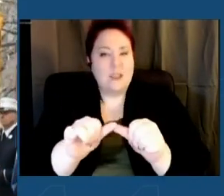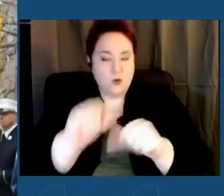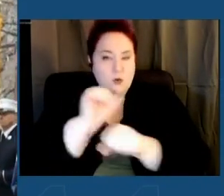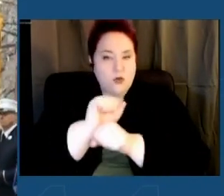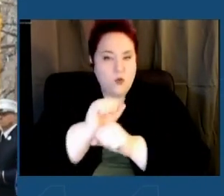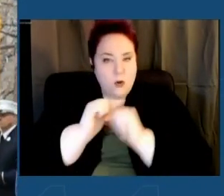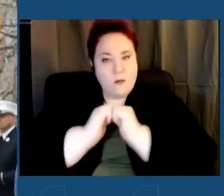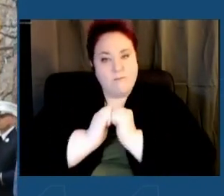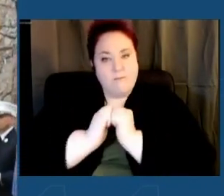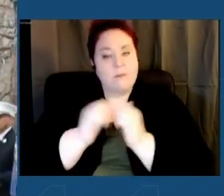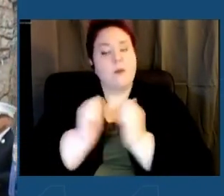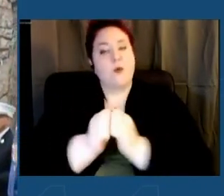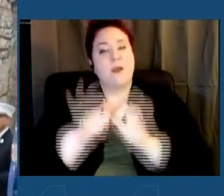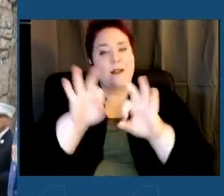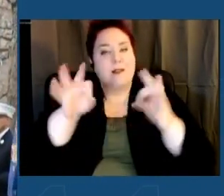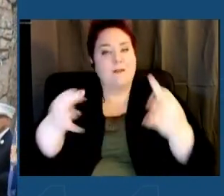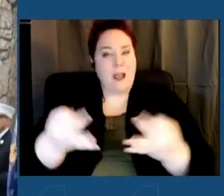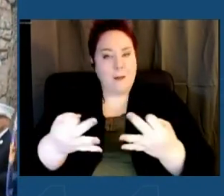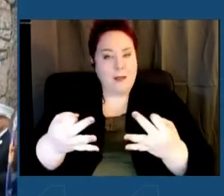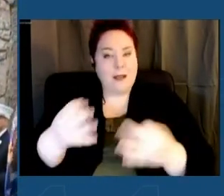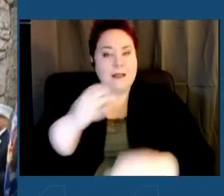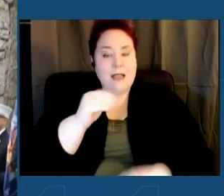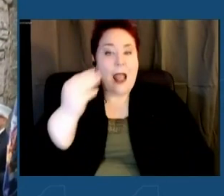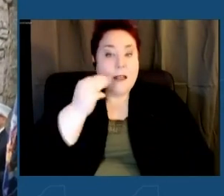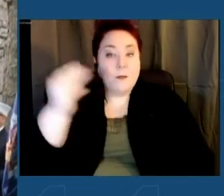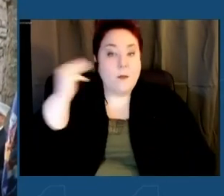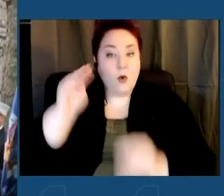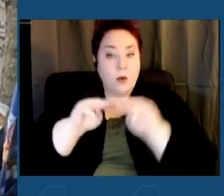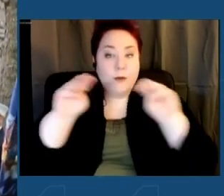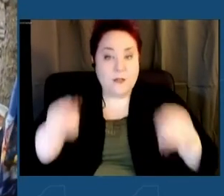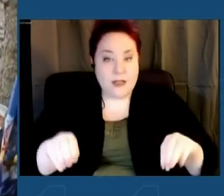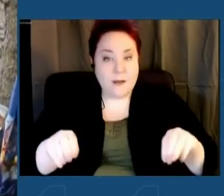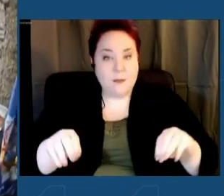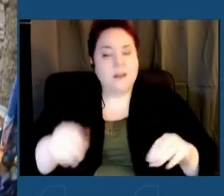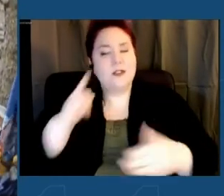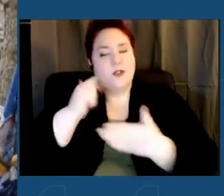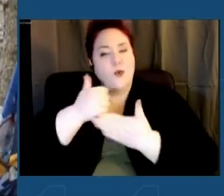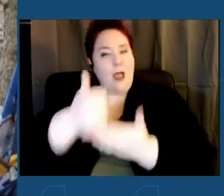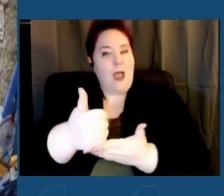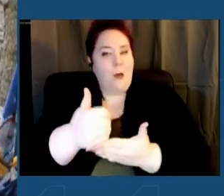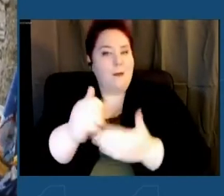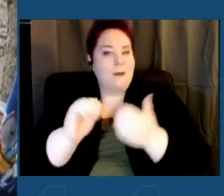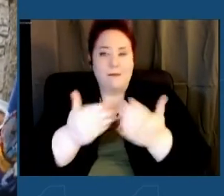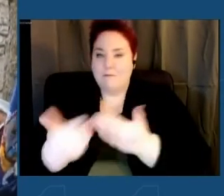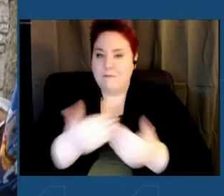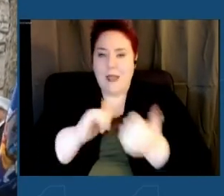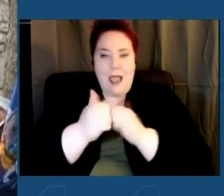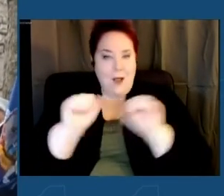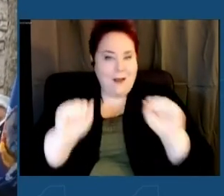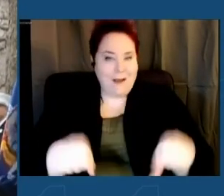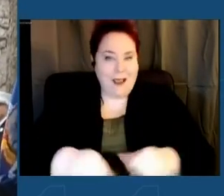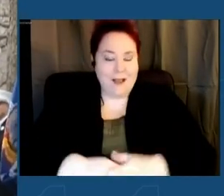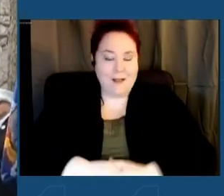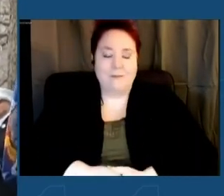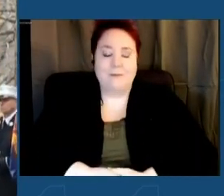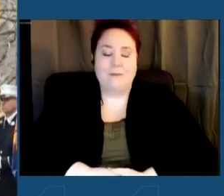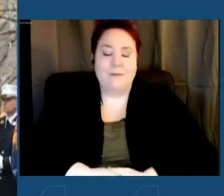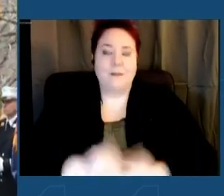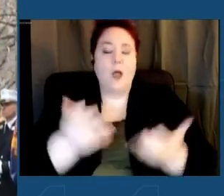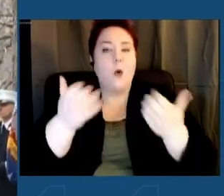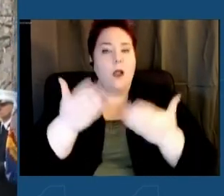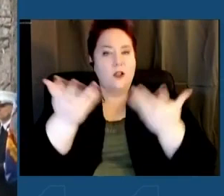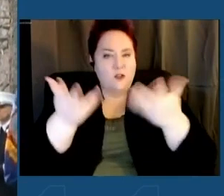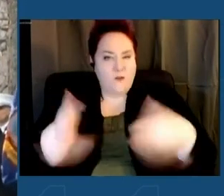families and the Memorial Museum to help in every way I can. Let me close with one final